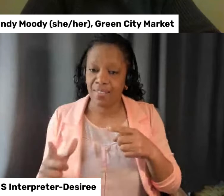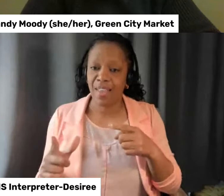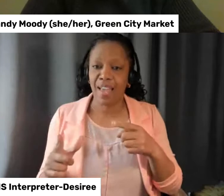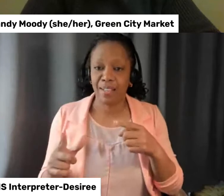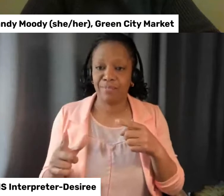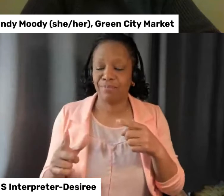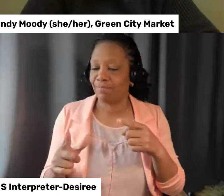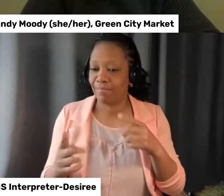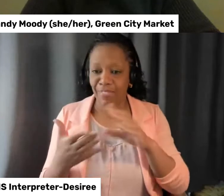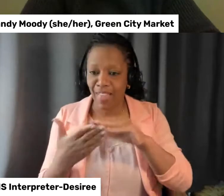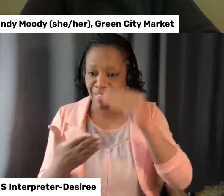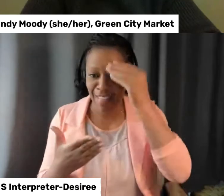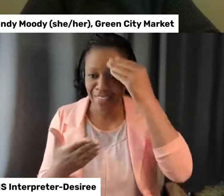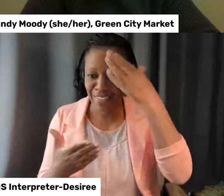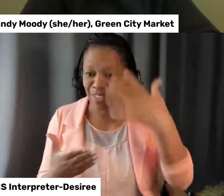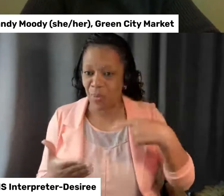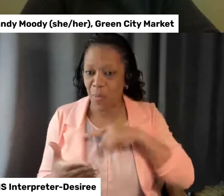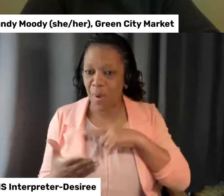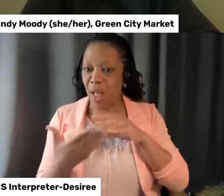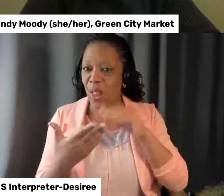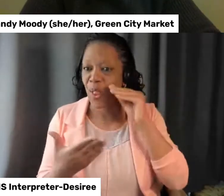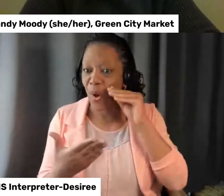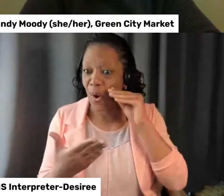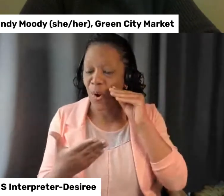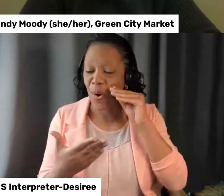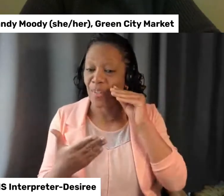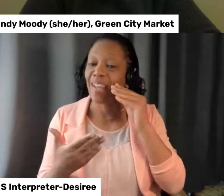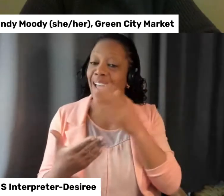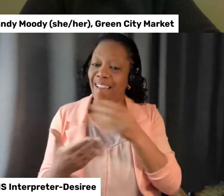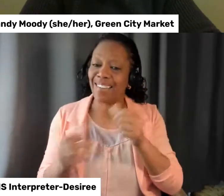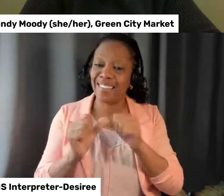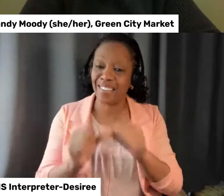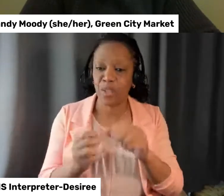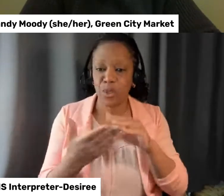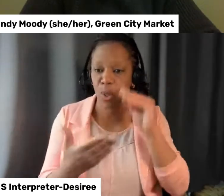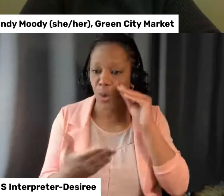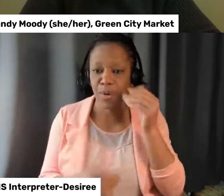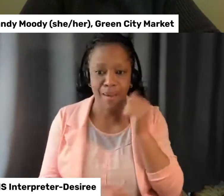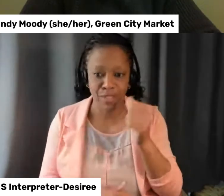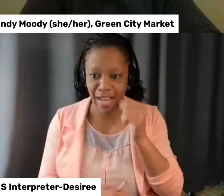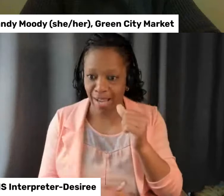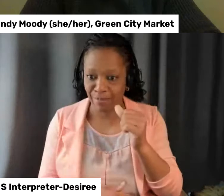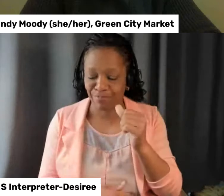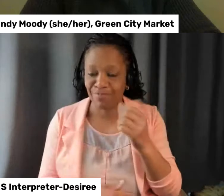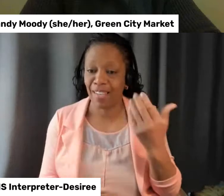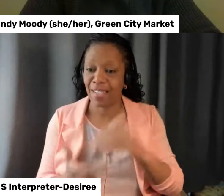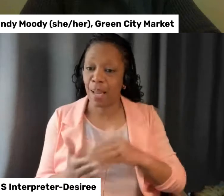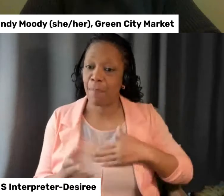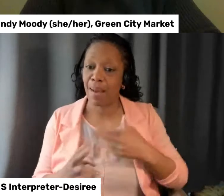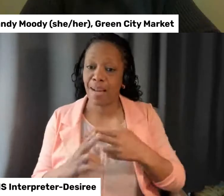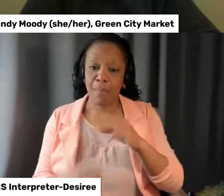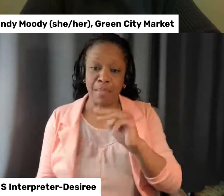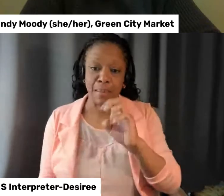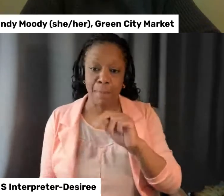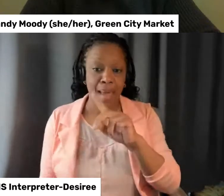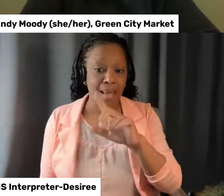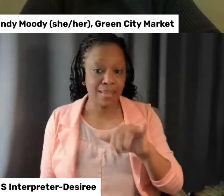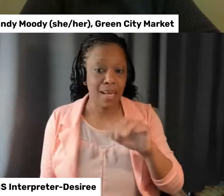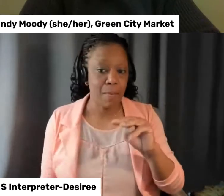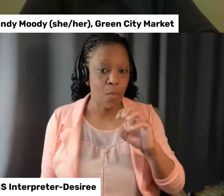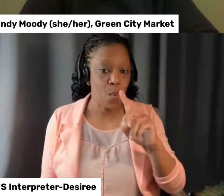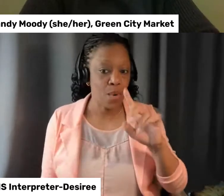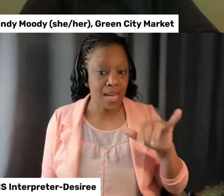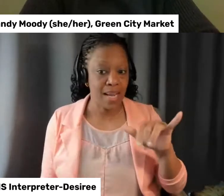learn every month, every day as we meet together. So again, I'm Mandy Moody. I'm the Executive Director of Green City